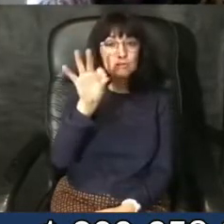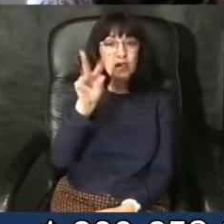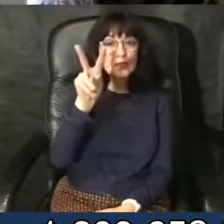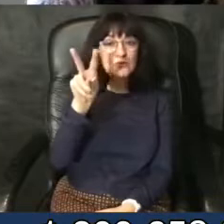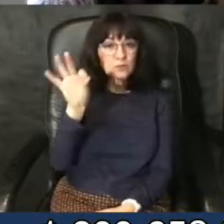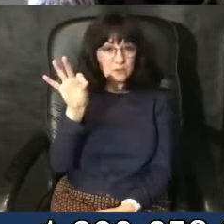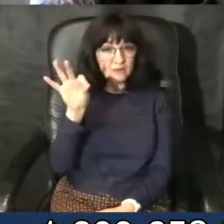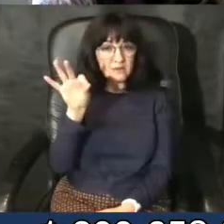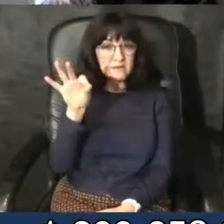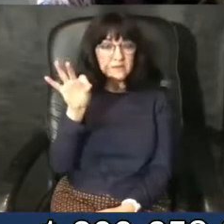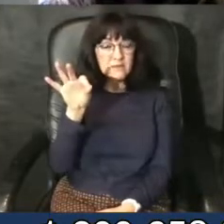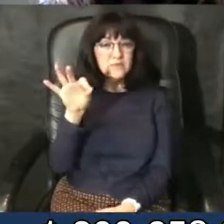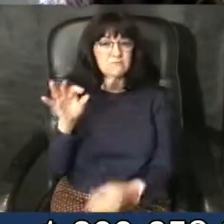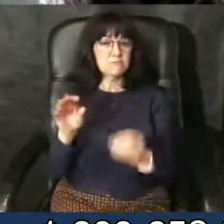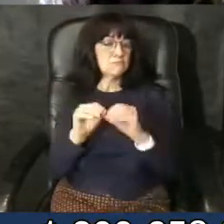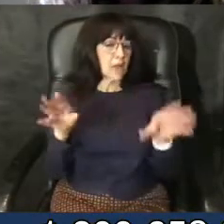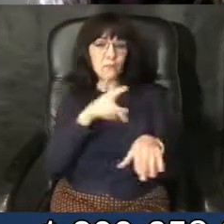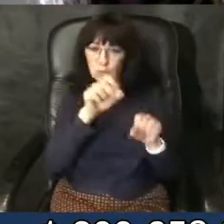1-800-652-2929. And obviously, you can go to